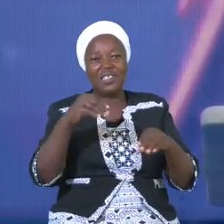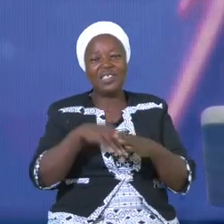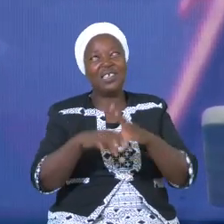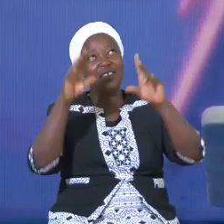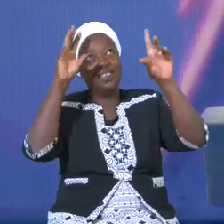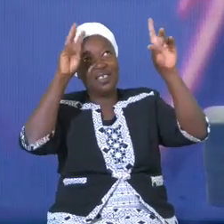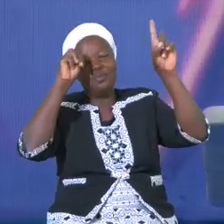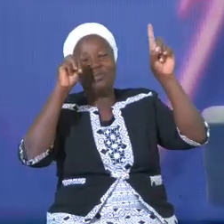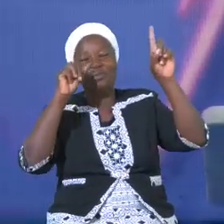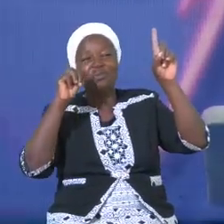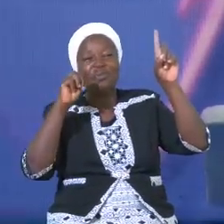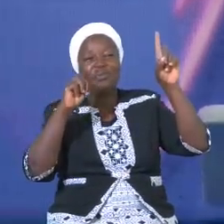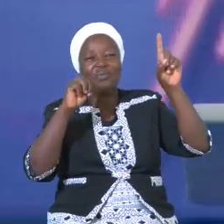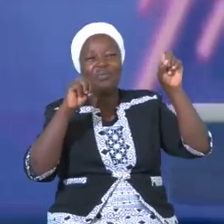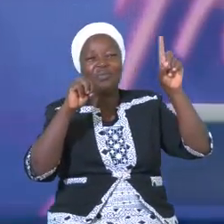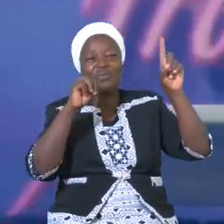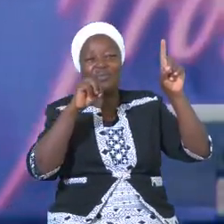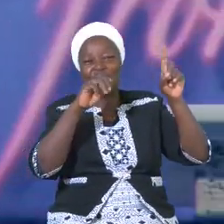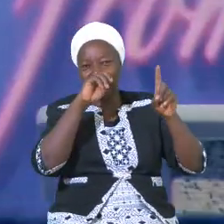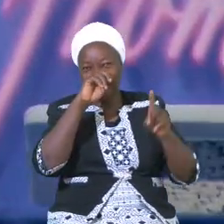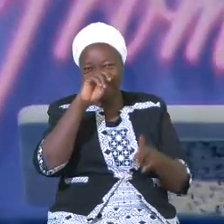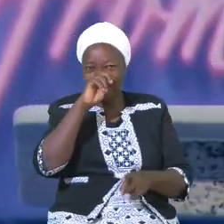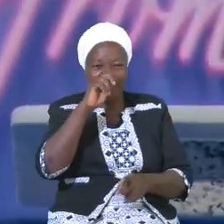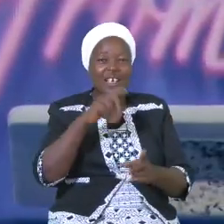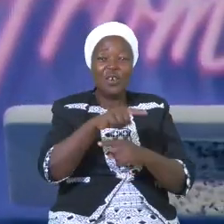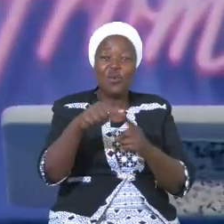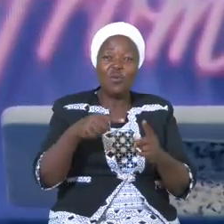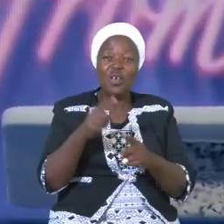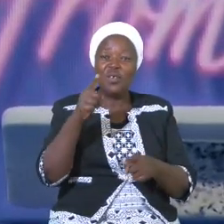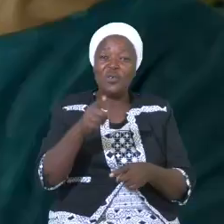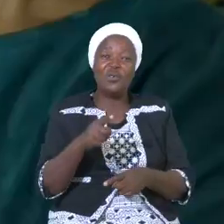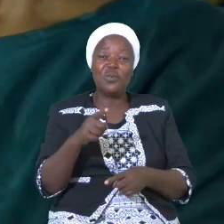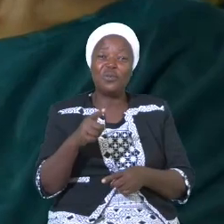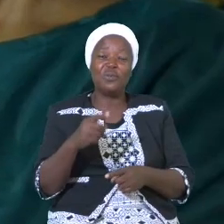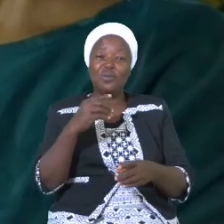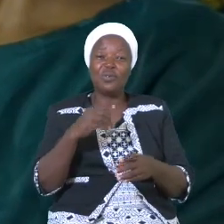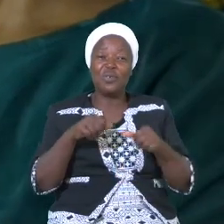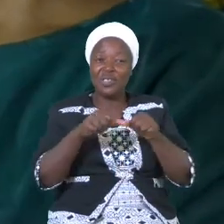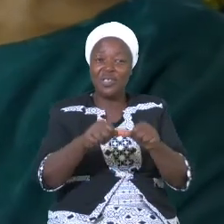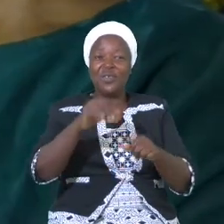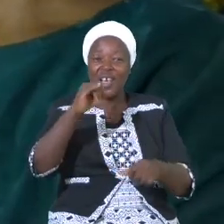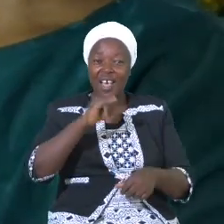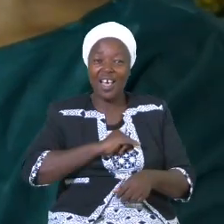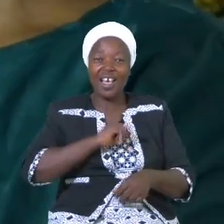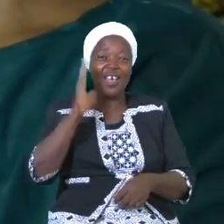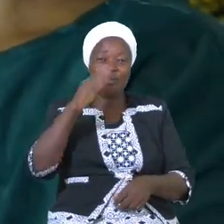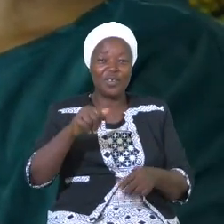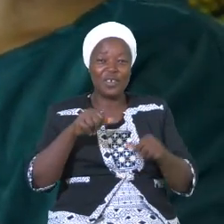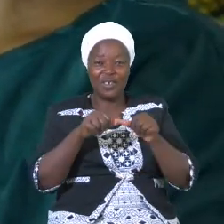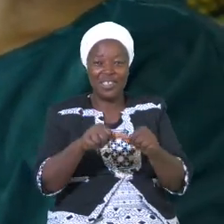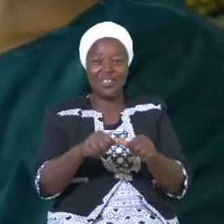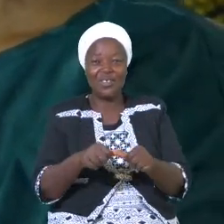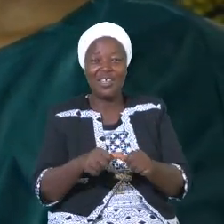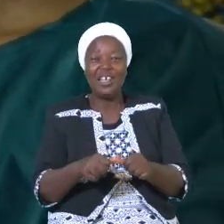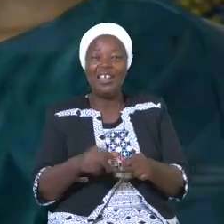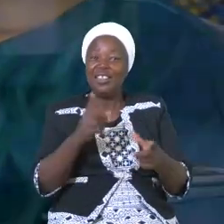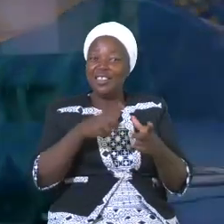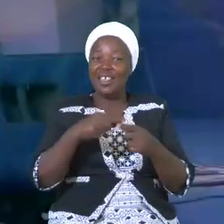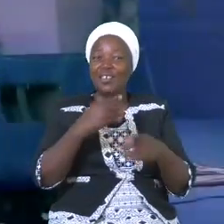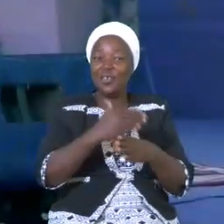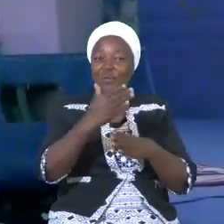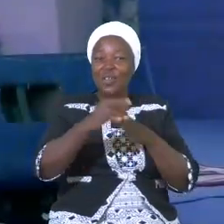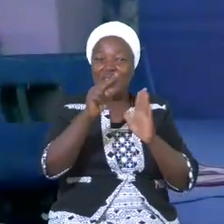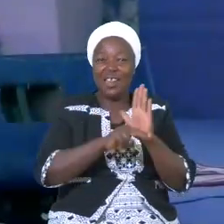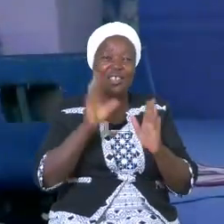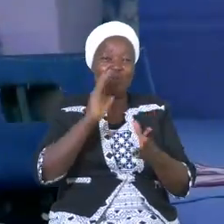him when you continue i will continue then the completeness will come and the